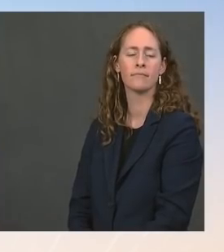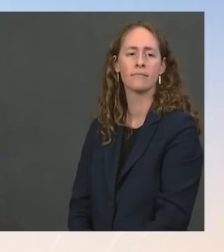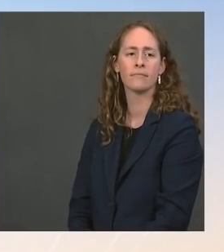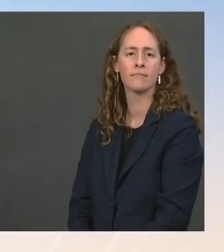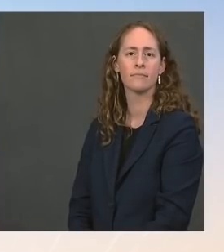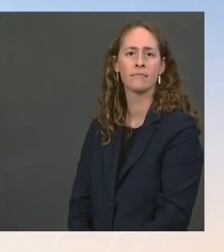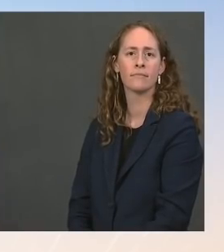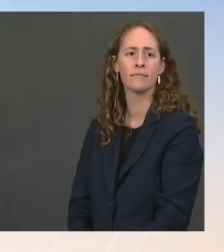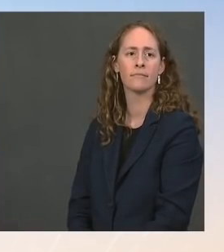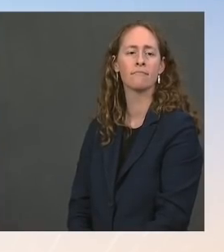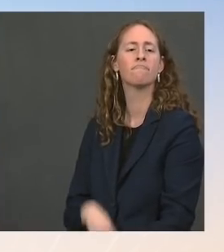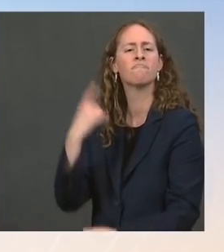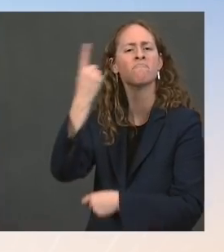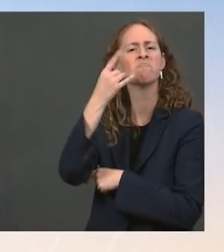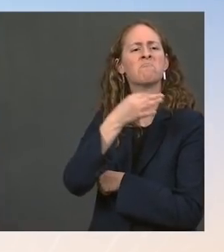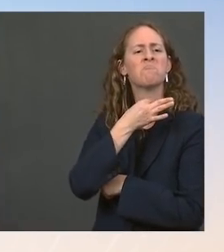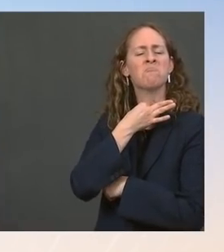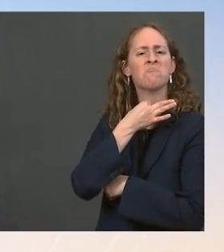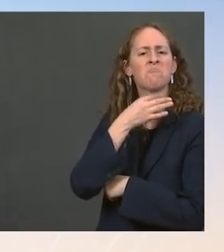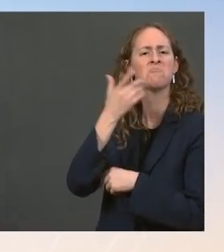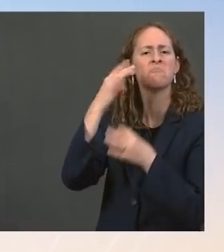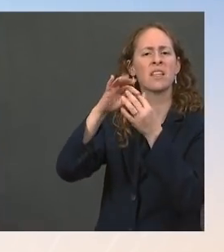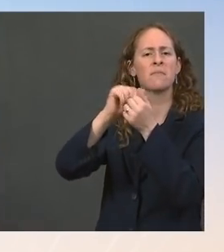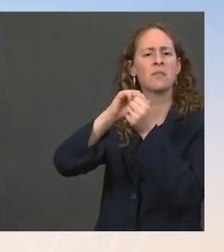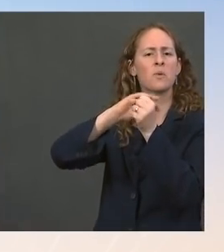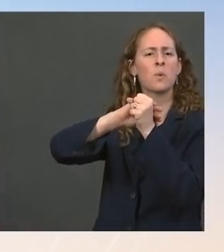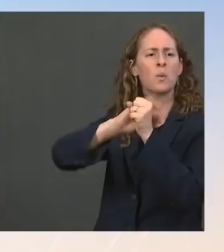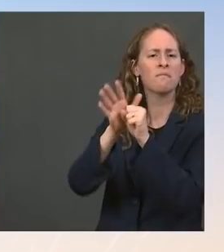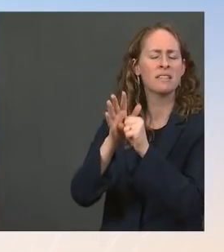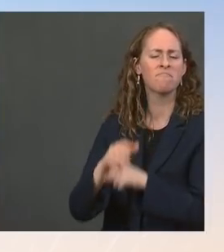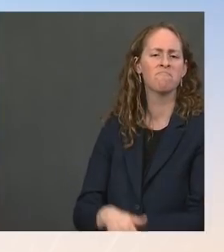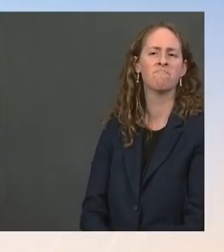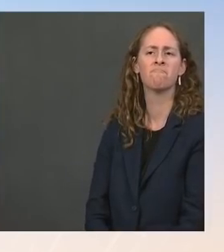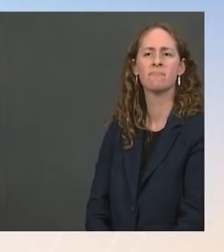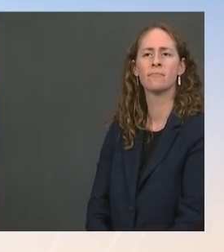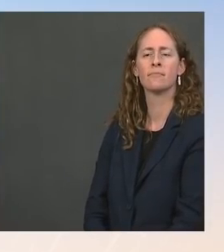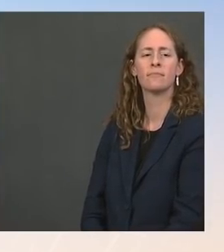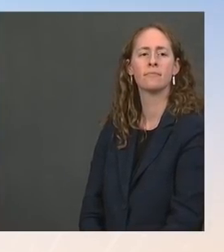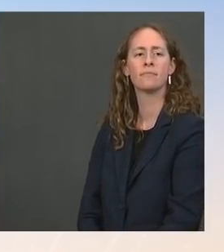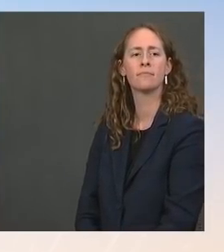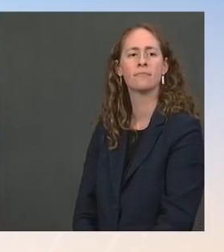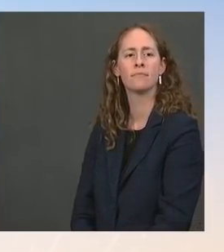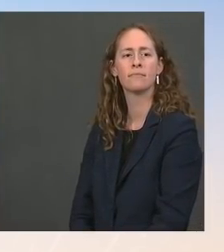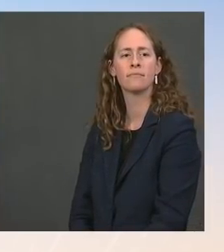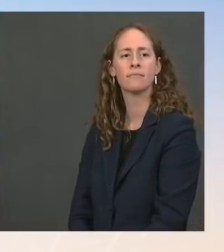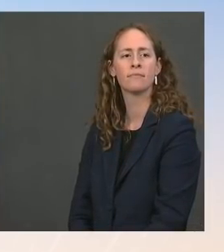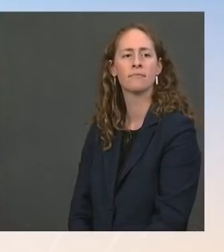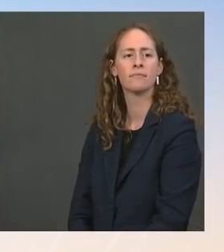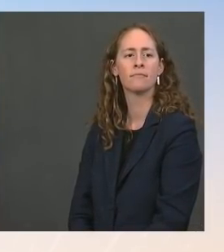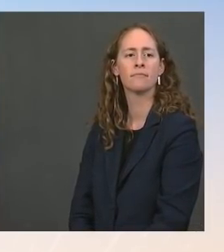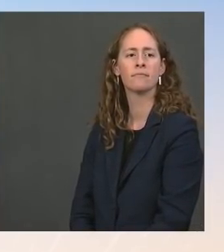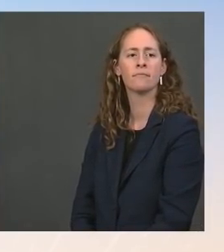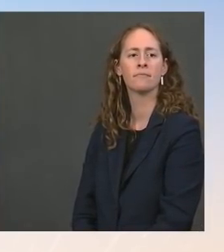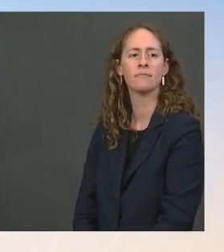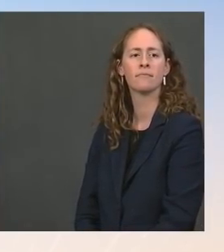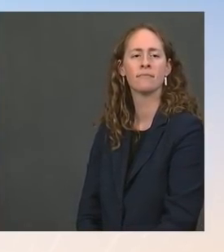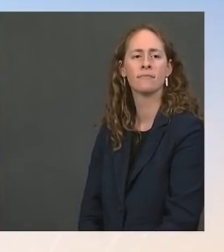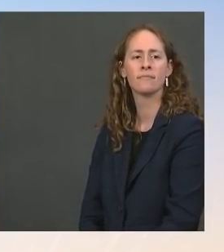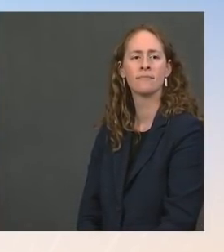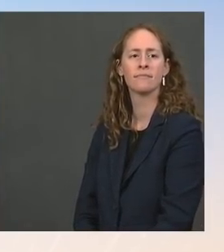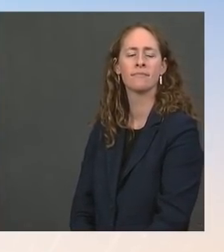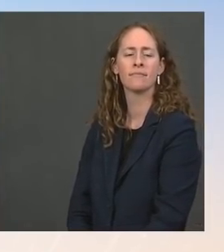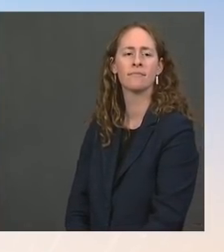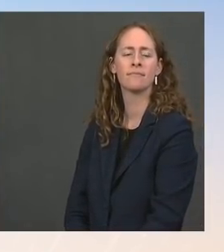than 4,000 incidents reported of unruly passengers. Senator Dick Durbin has said that